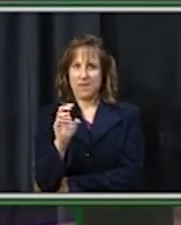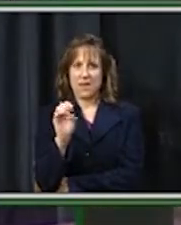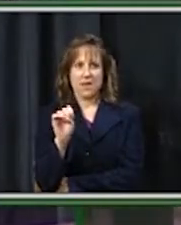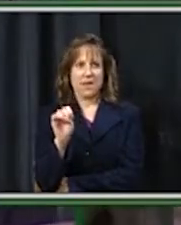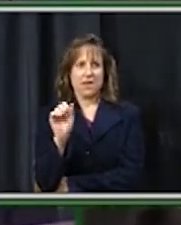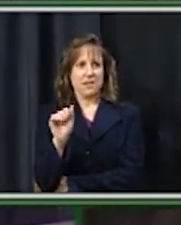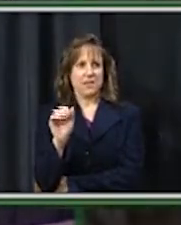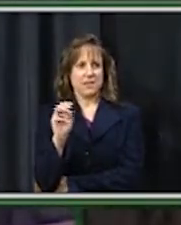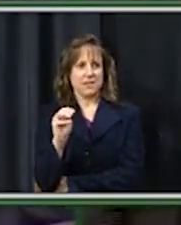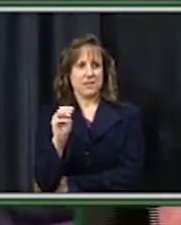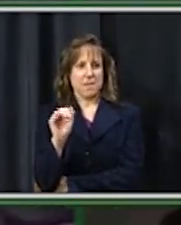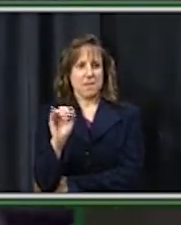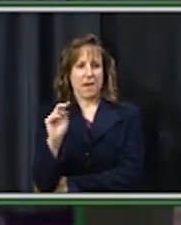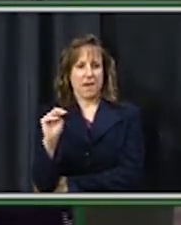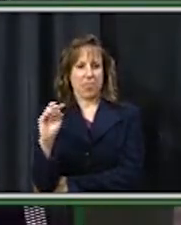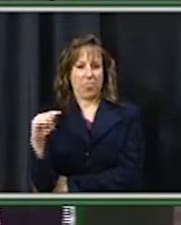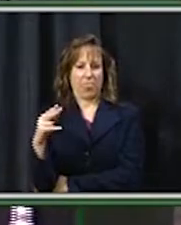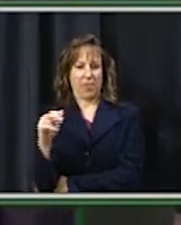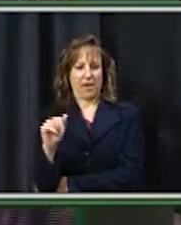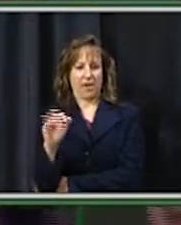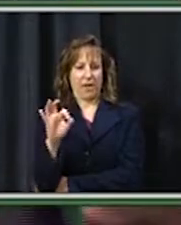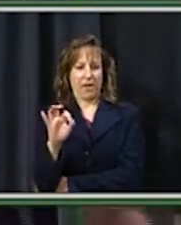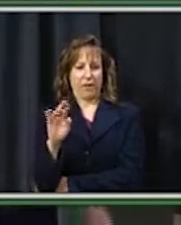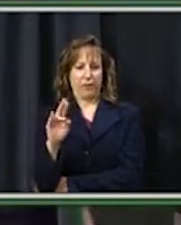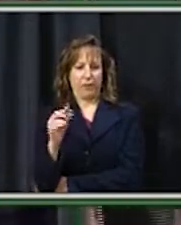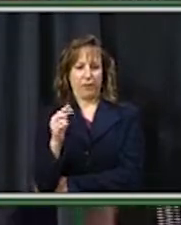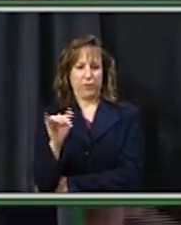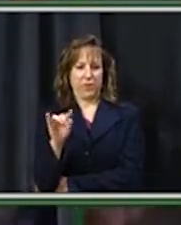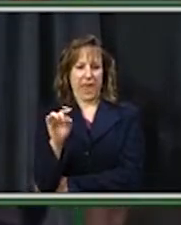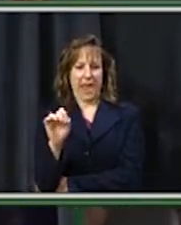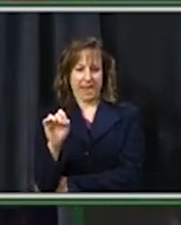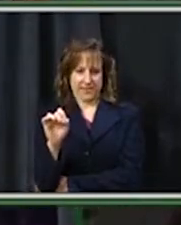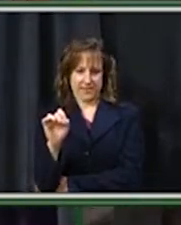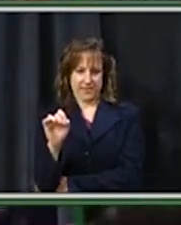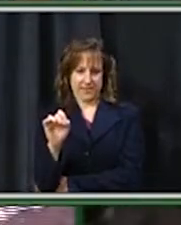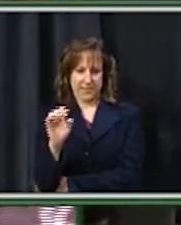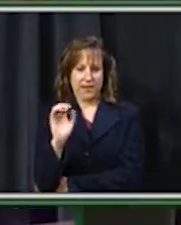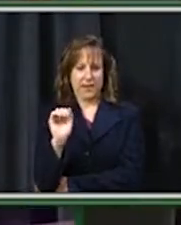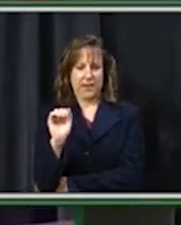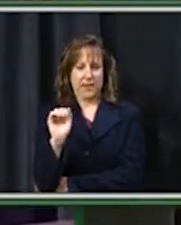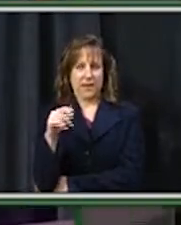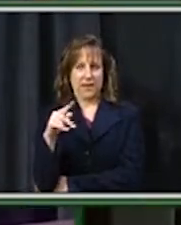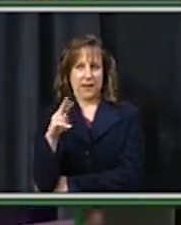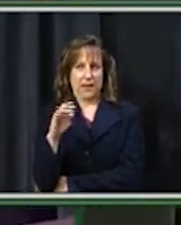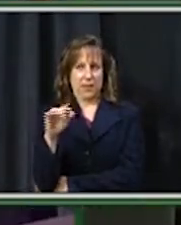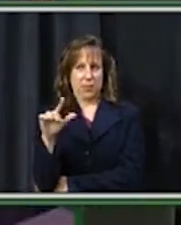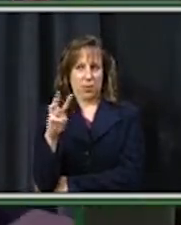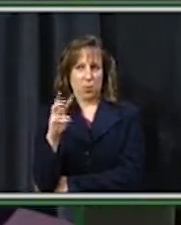Samantha Fugate. April Nicole Goodman.